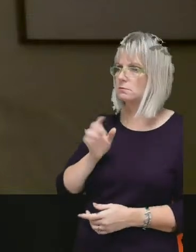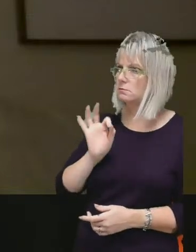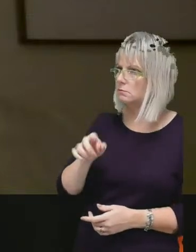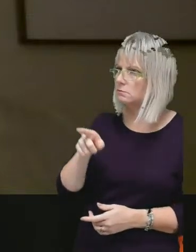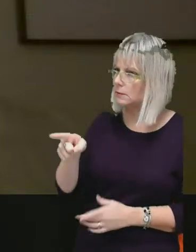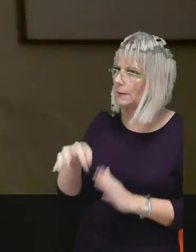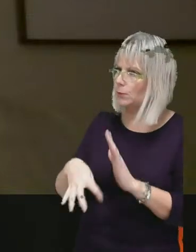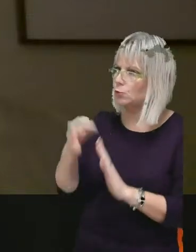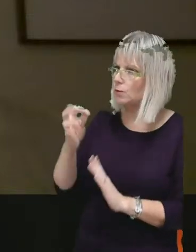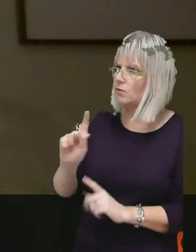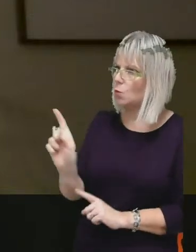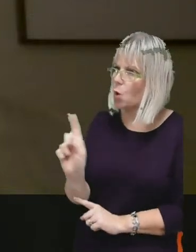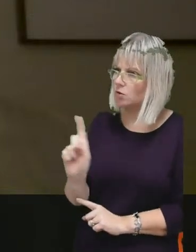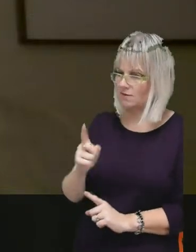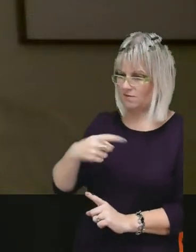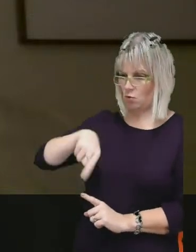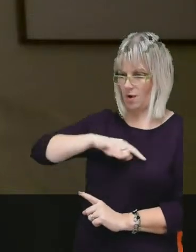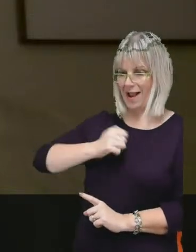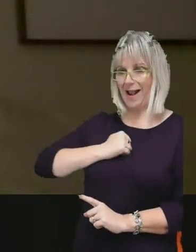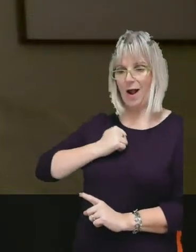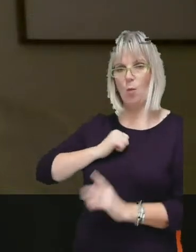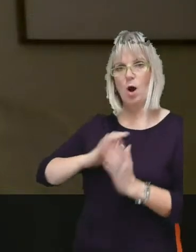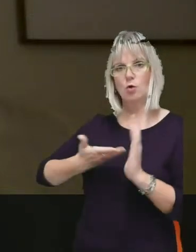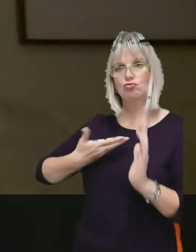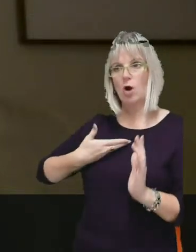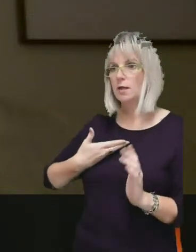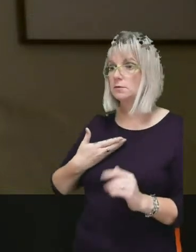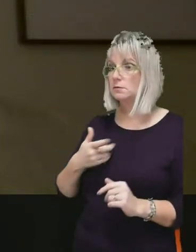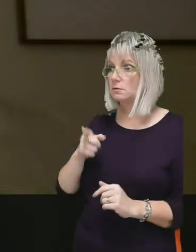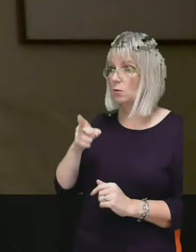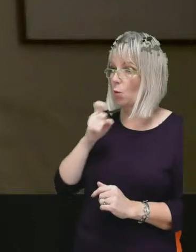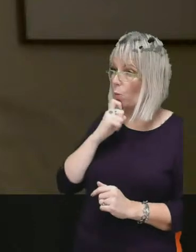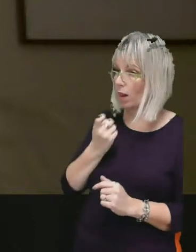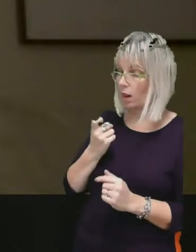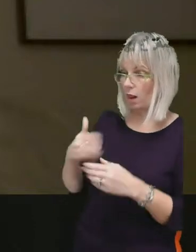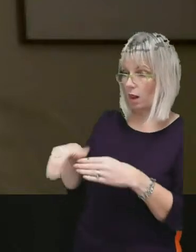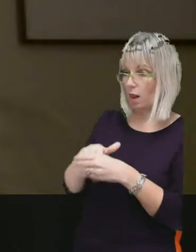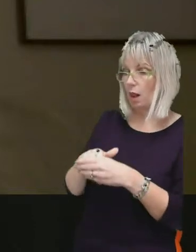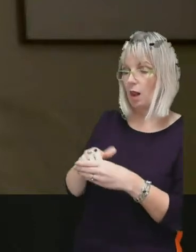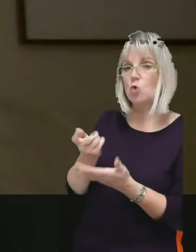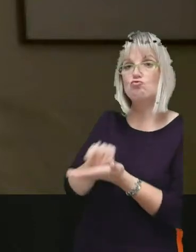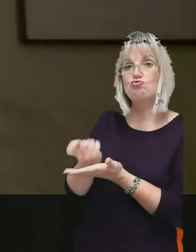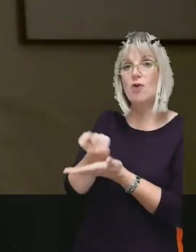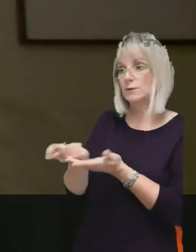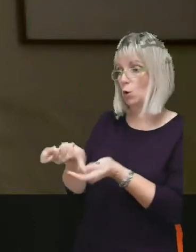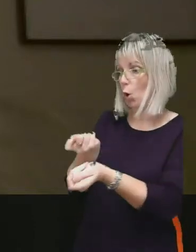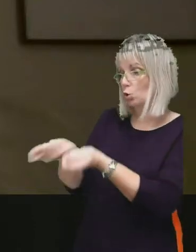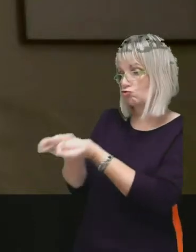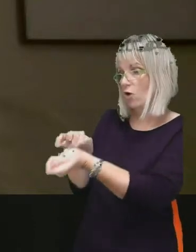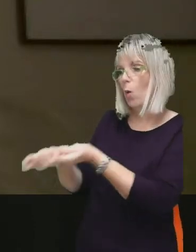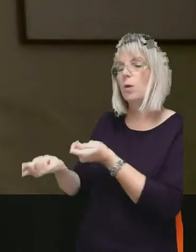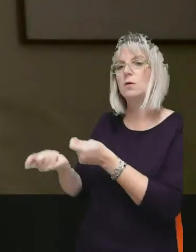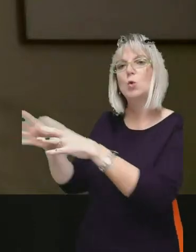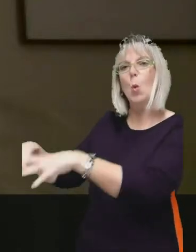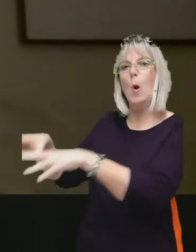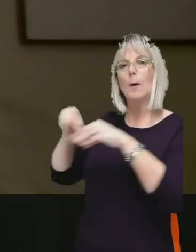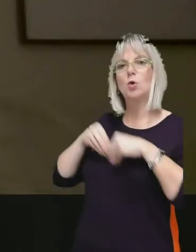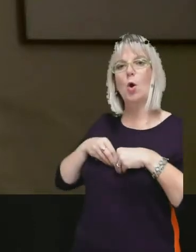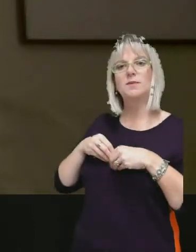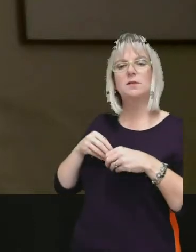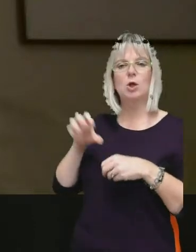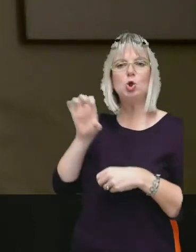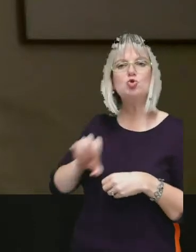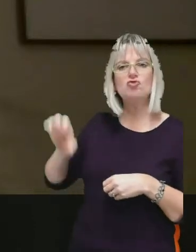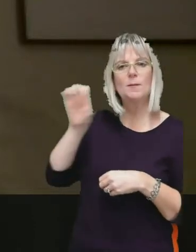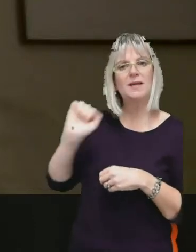there plans to introduce rent control and adopt a more continental European rental model to allow families and renters to live